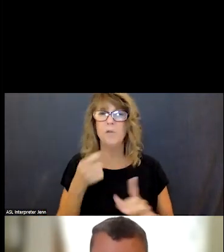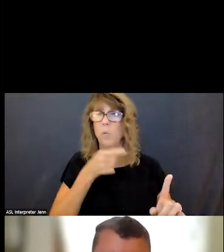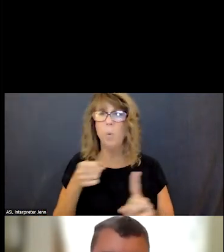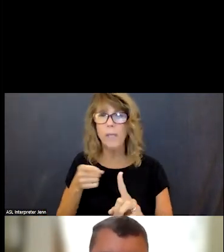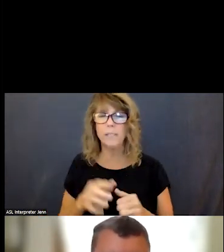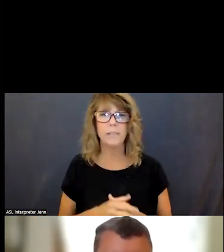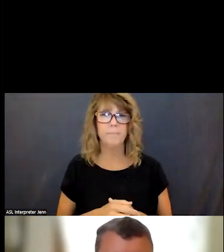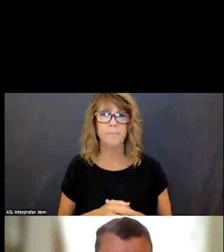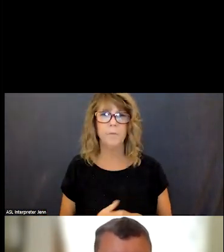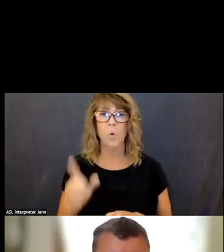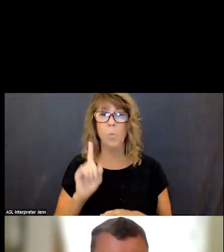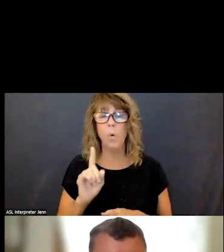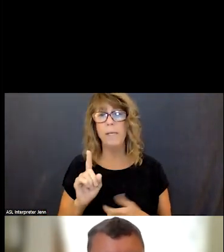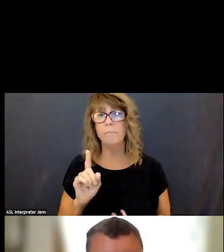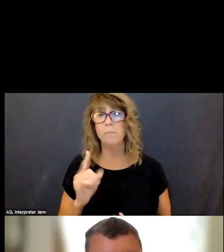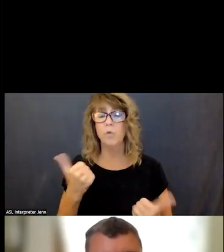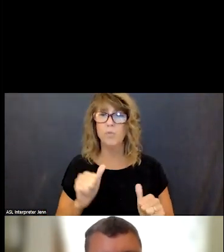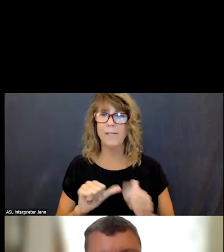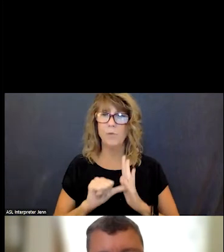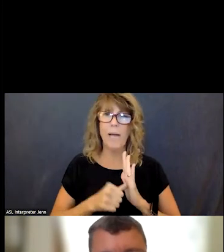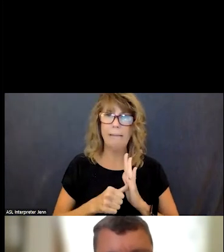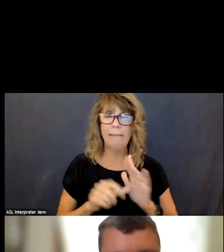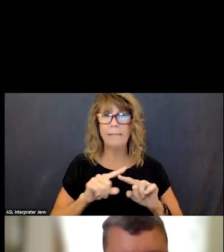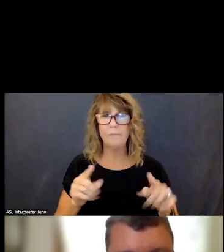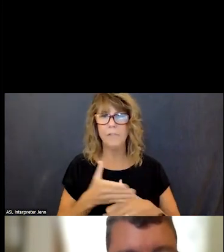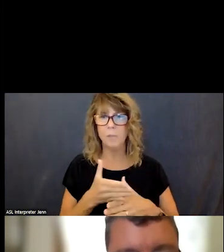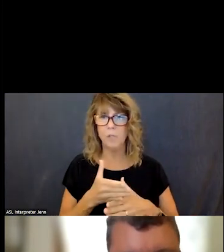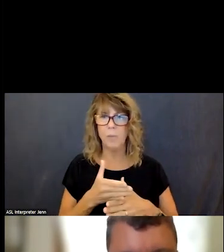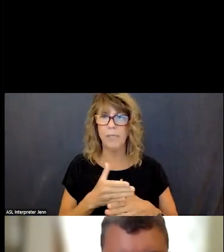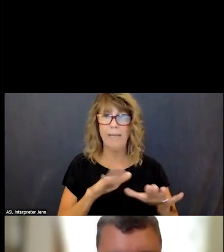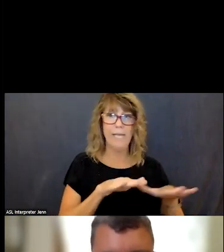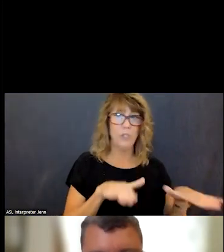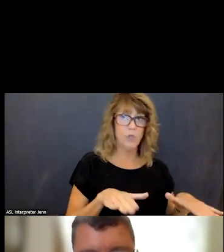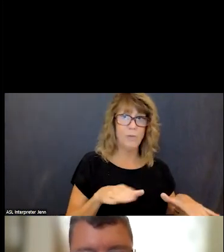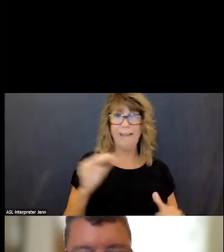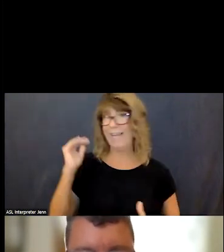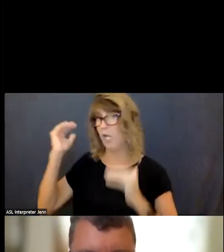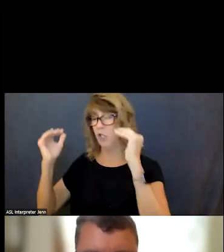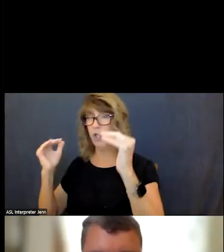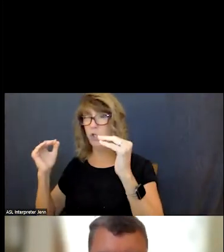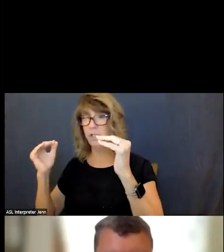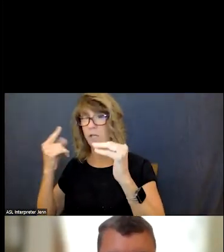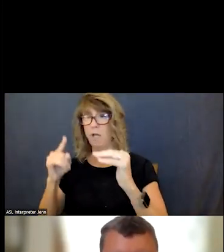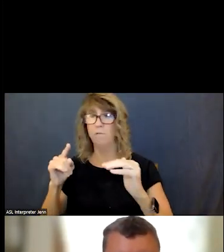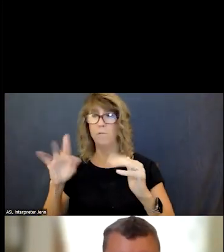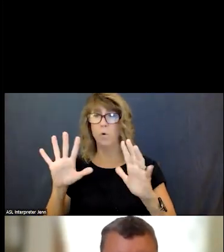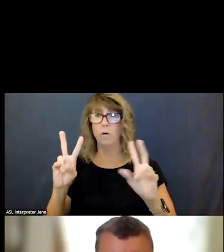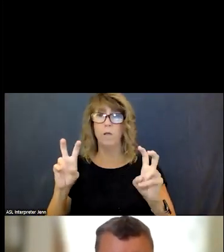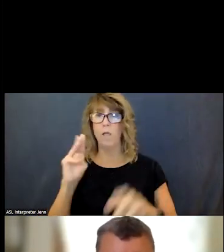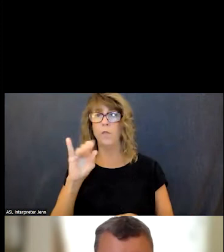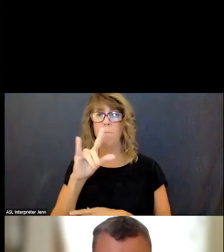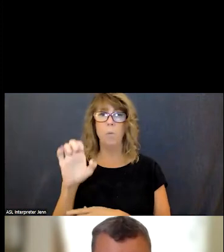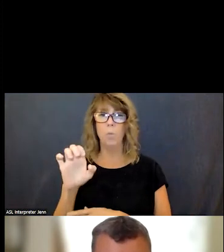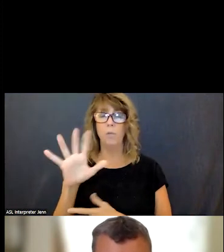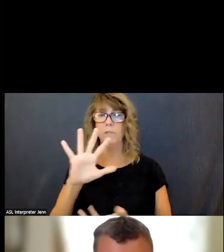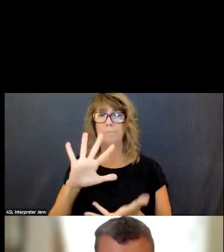is, I think really we were trying to highlight the difference between children and adults, particularly in the mobile crisis arena.